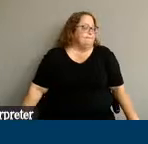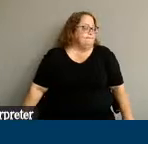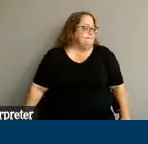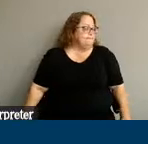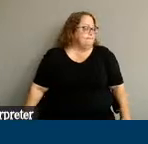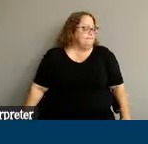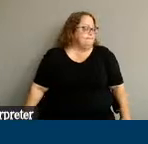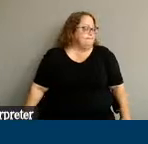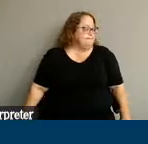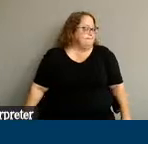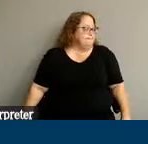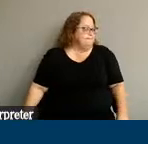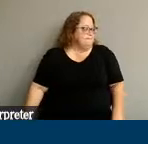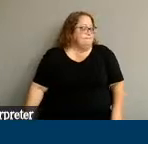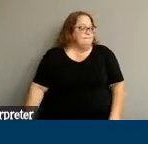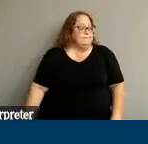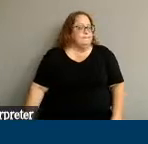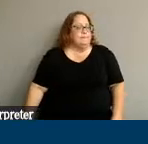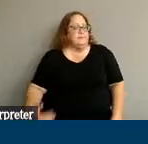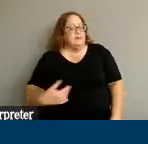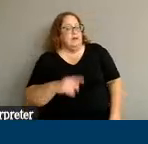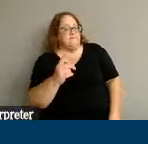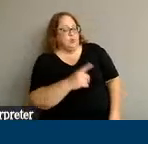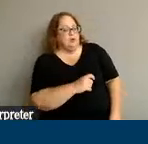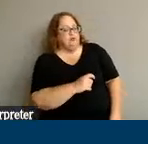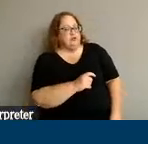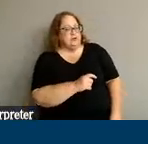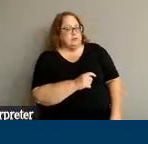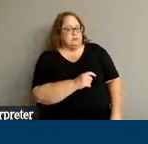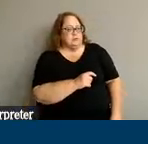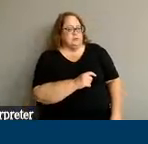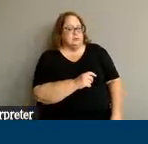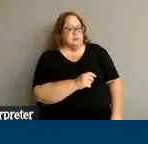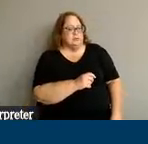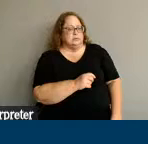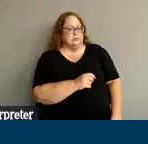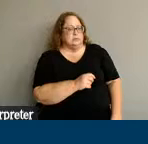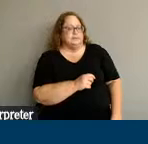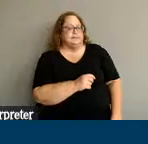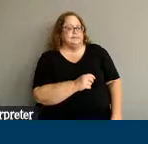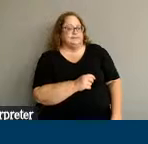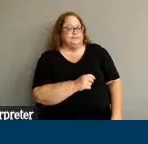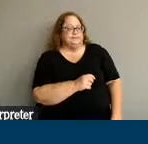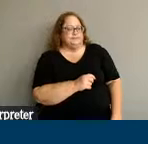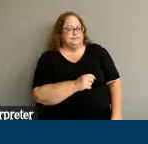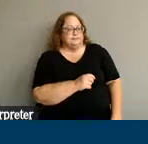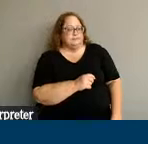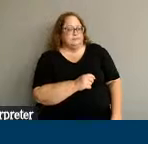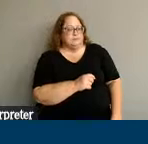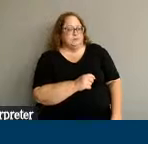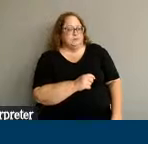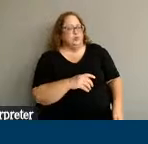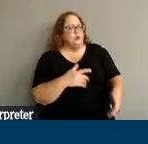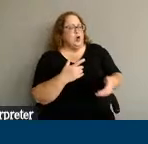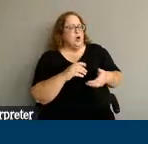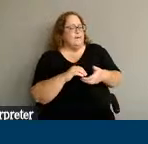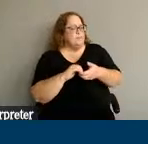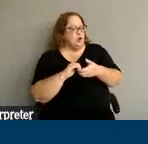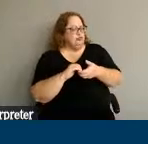like. Okay? All right. I have a question. Sure. Where, is there, do our partnership